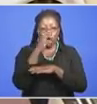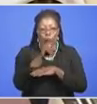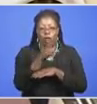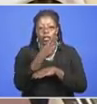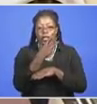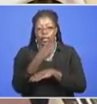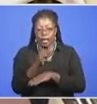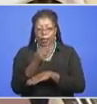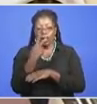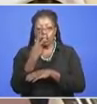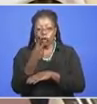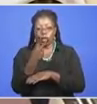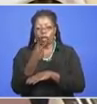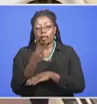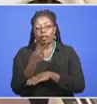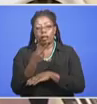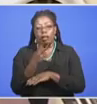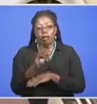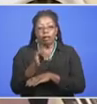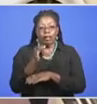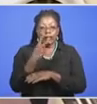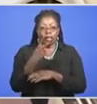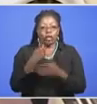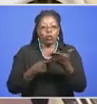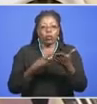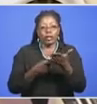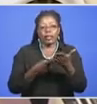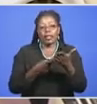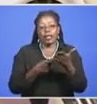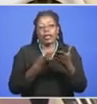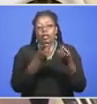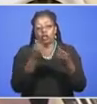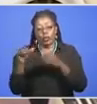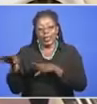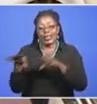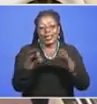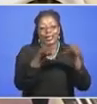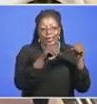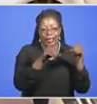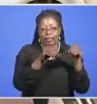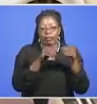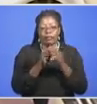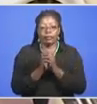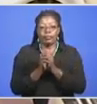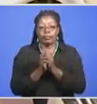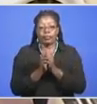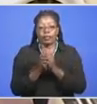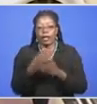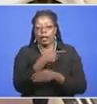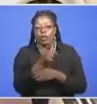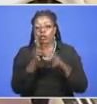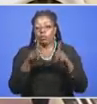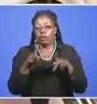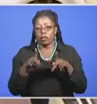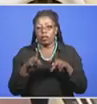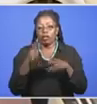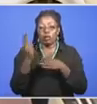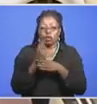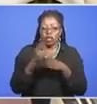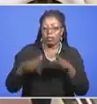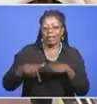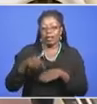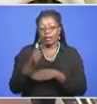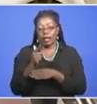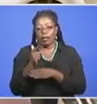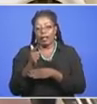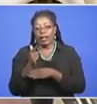and going and looking at and looking to see what they are doing as they leave from there. Those persons who usually pull out guns as they